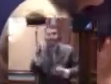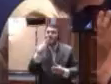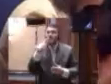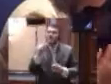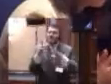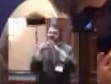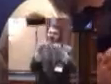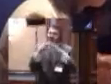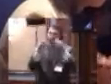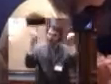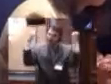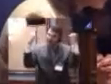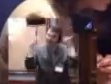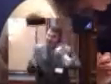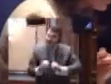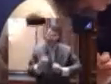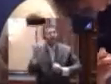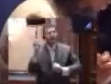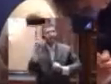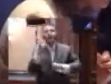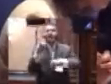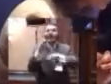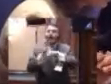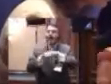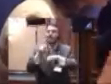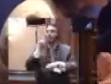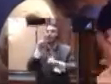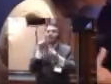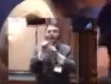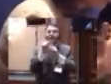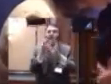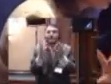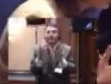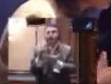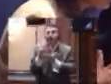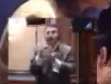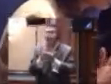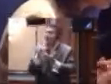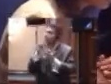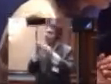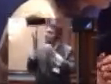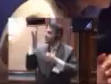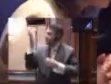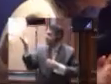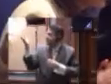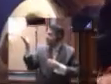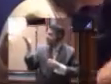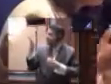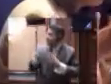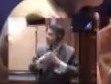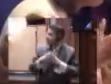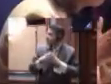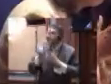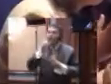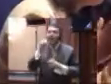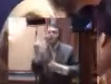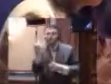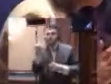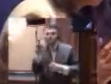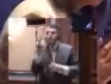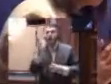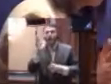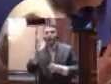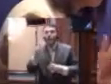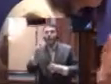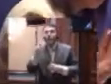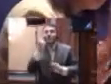quickly, vigorous public debate arose around four crucial questions in the lead